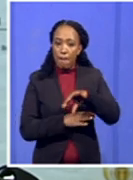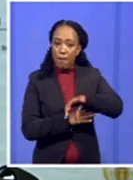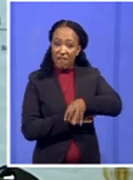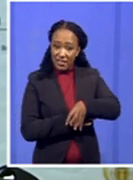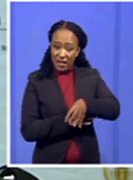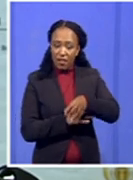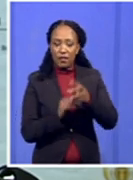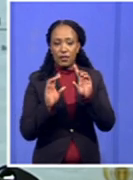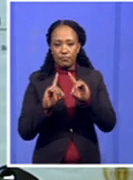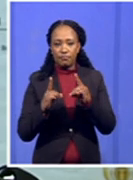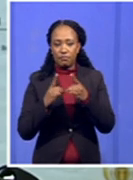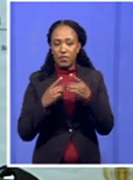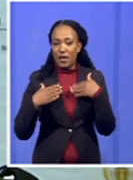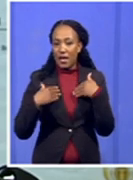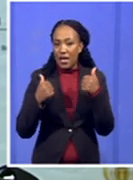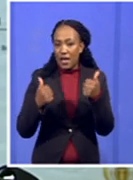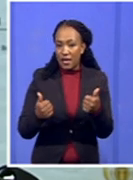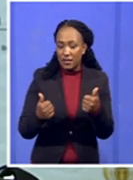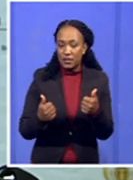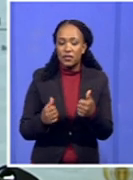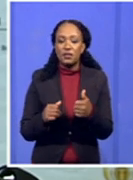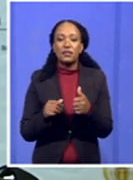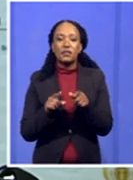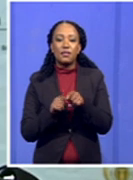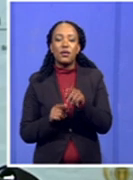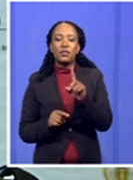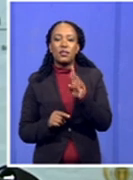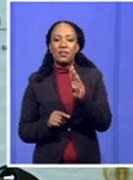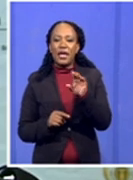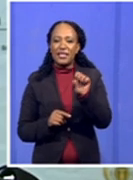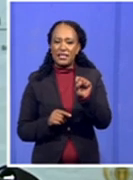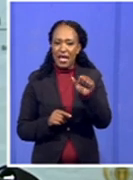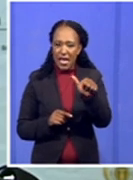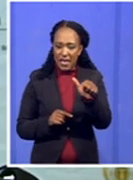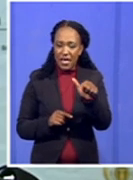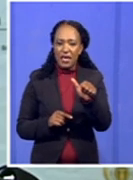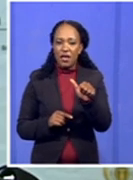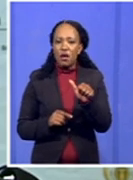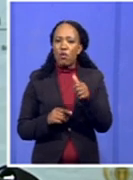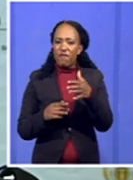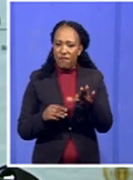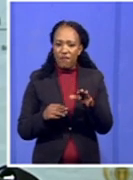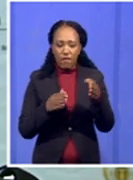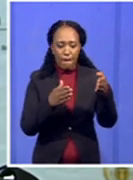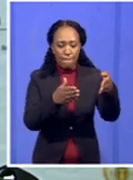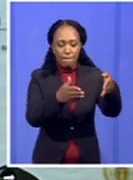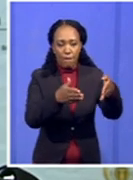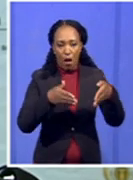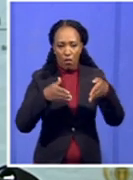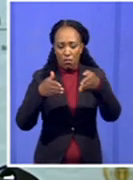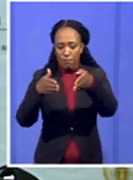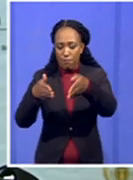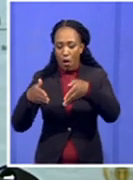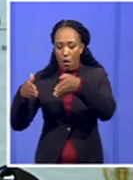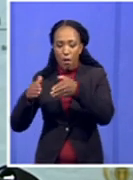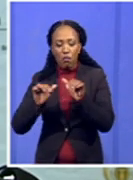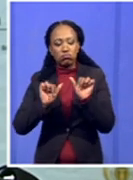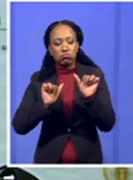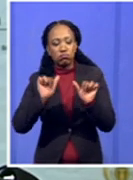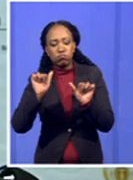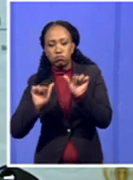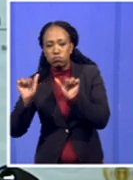Health and also with the DBSA conducted a block-by-block assessment for the entire institution, and